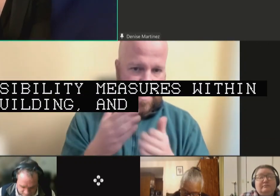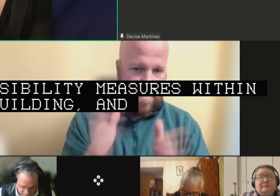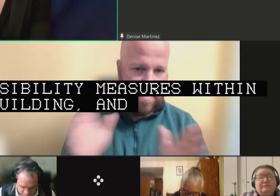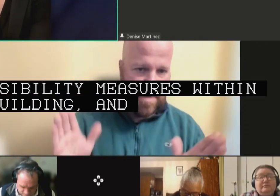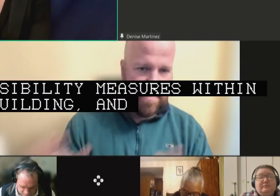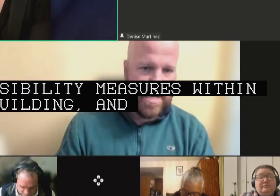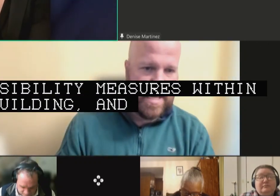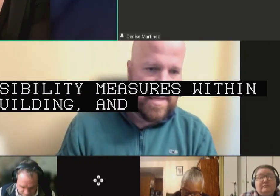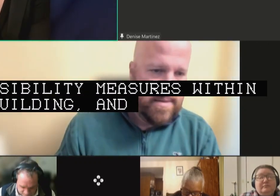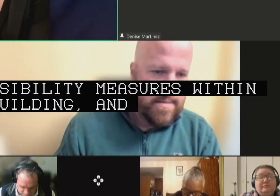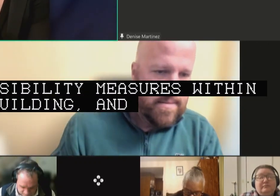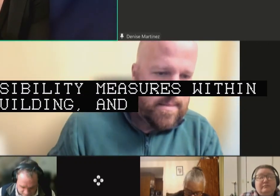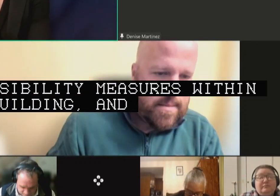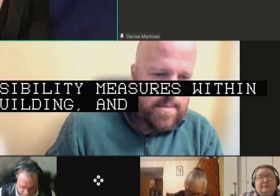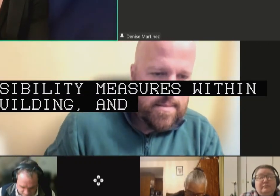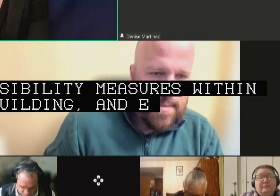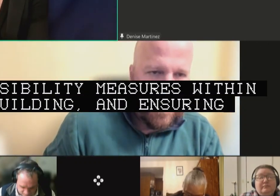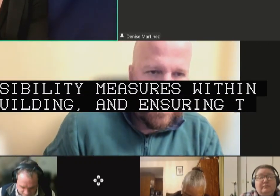all members of the public.